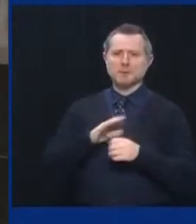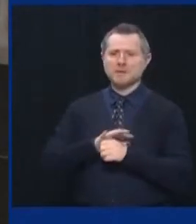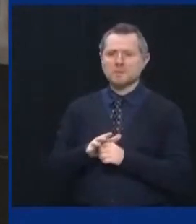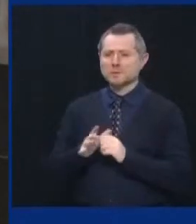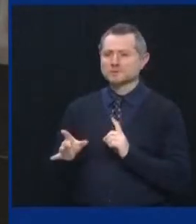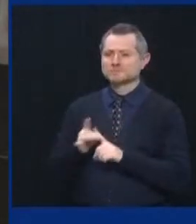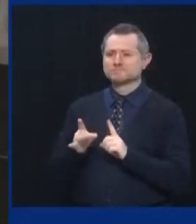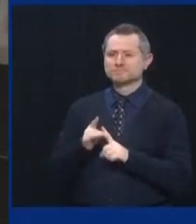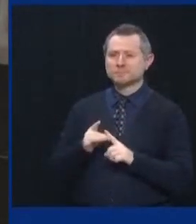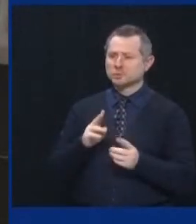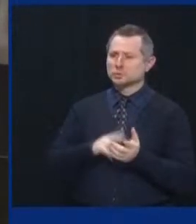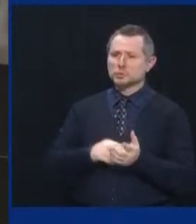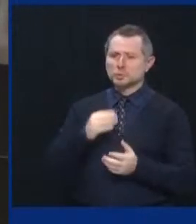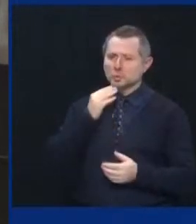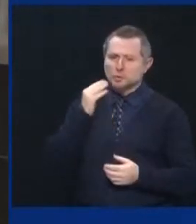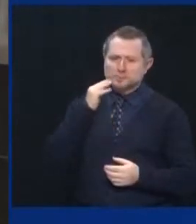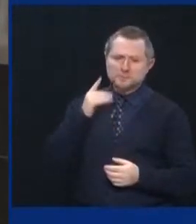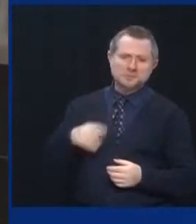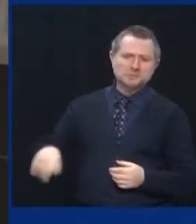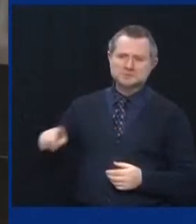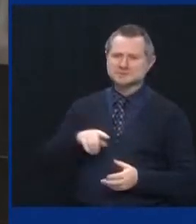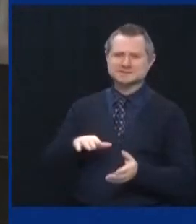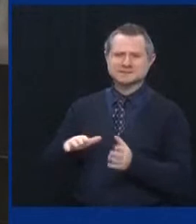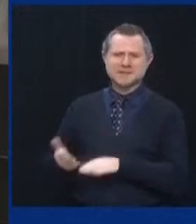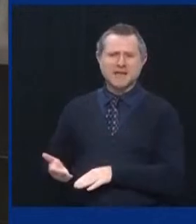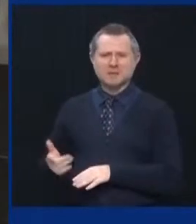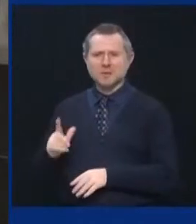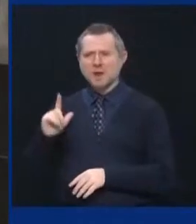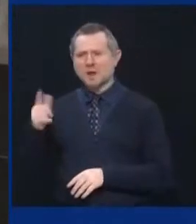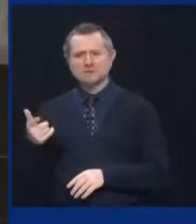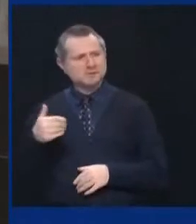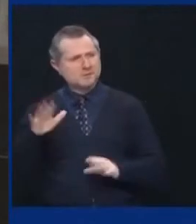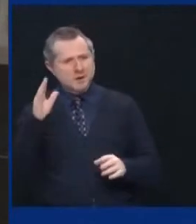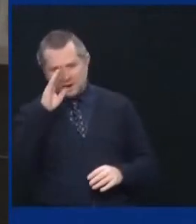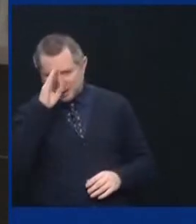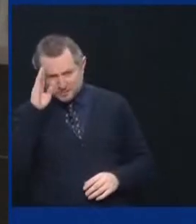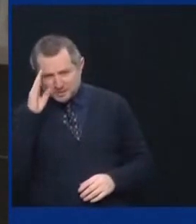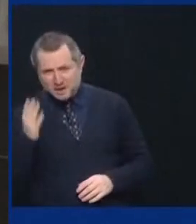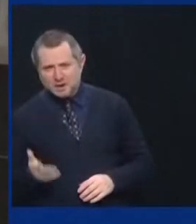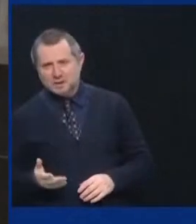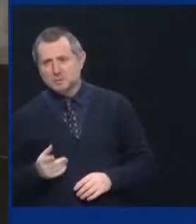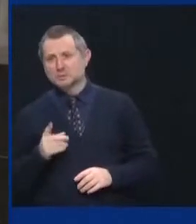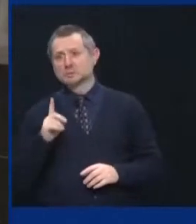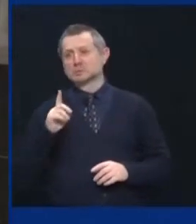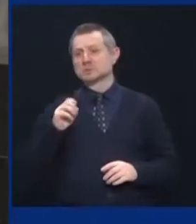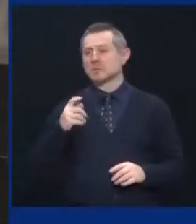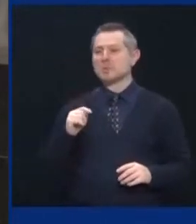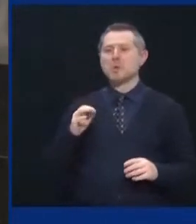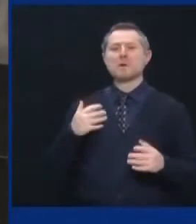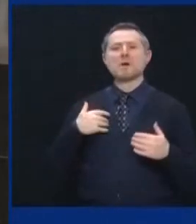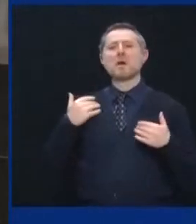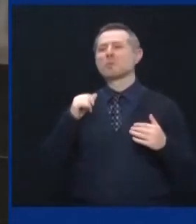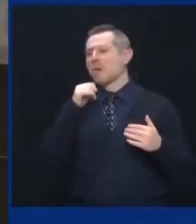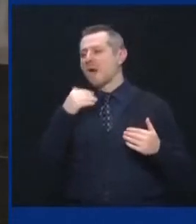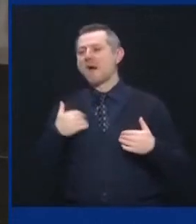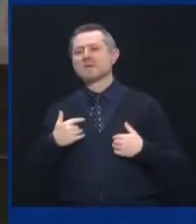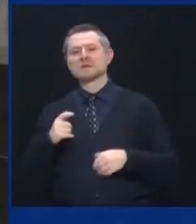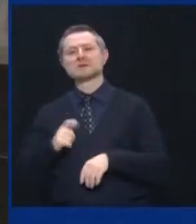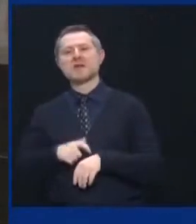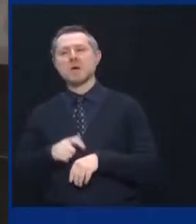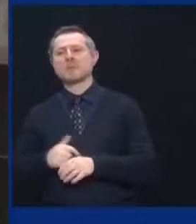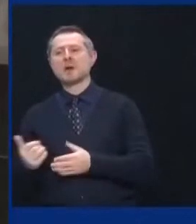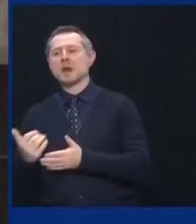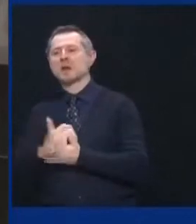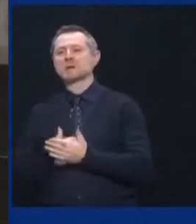later died in hospitals. The DOH has said that they simply have not had enough time to compile such data.